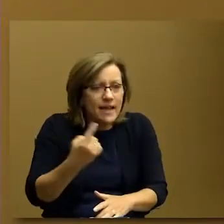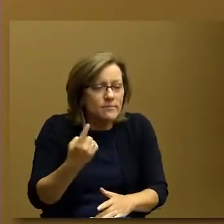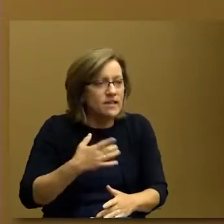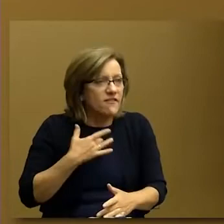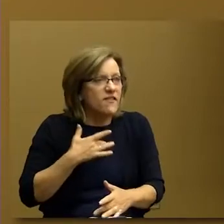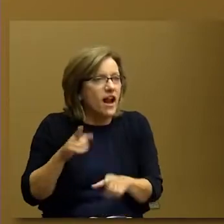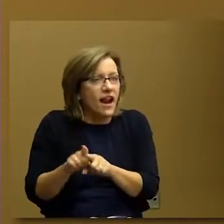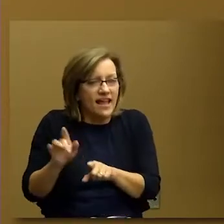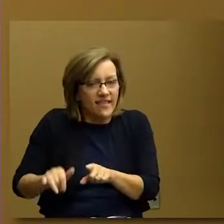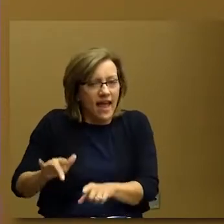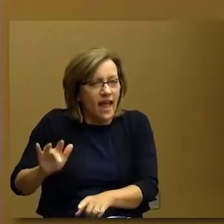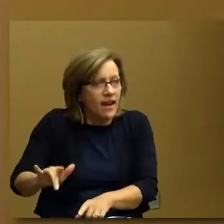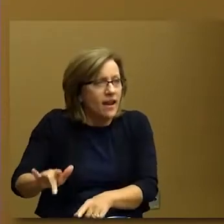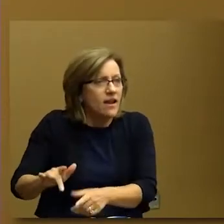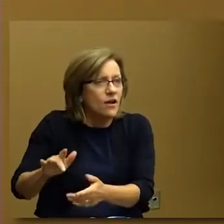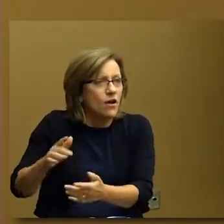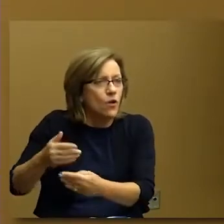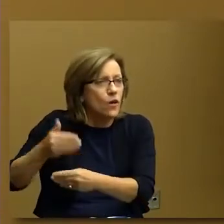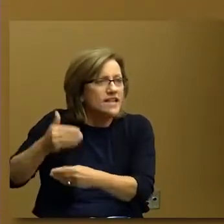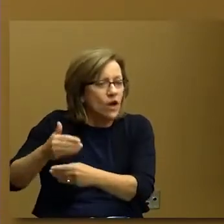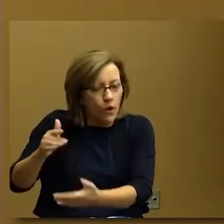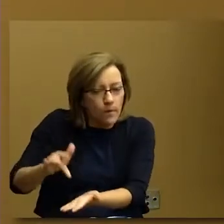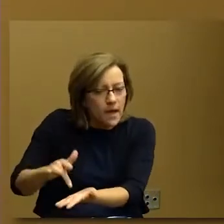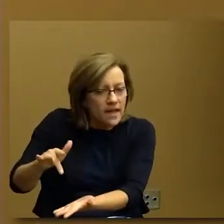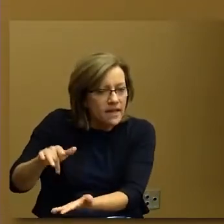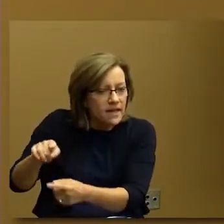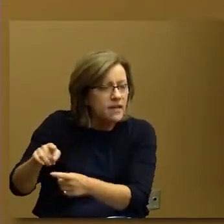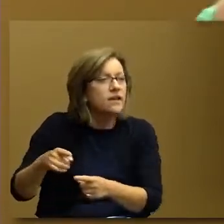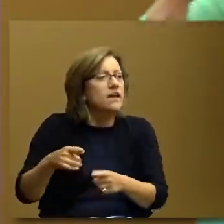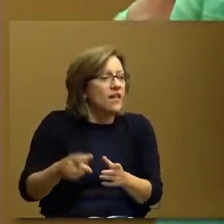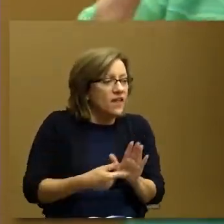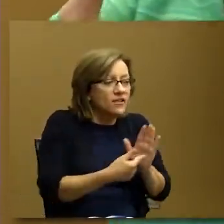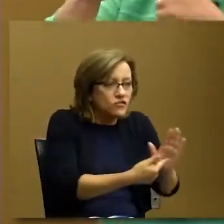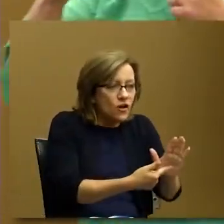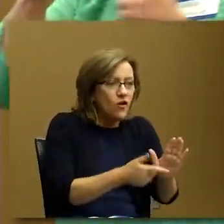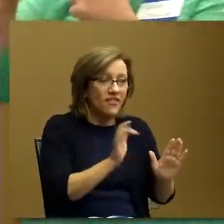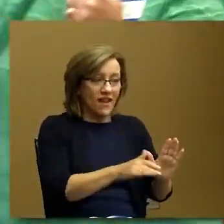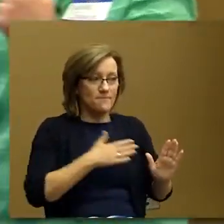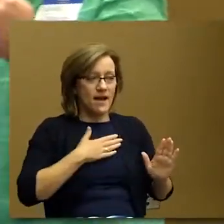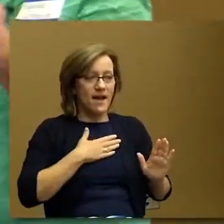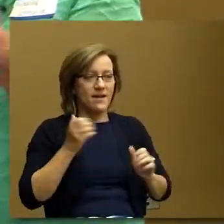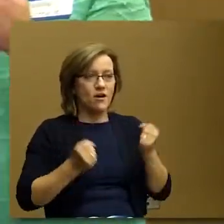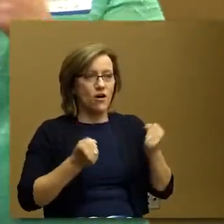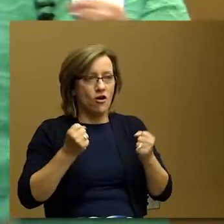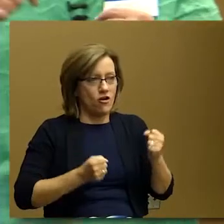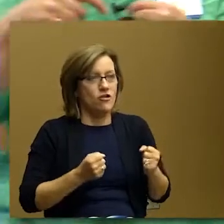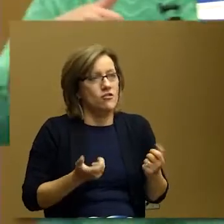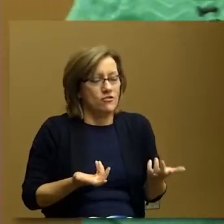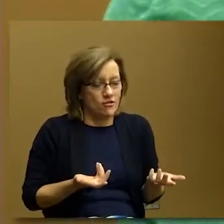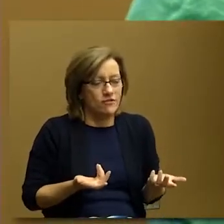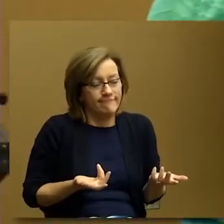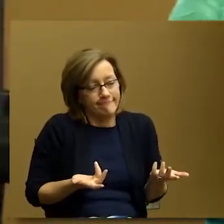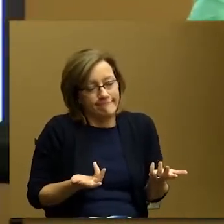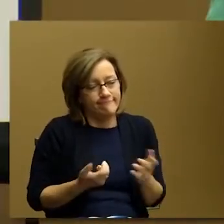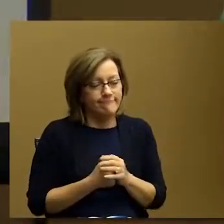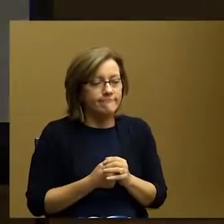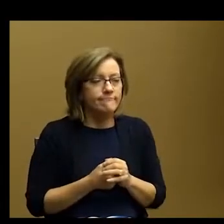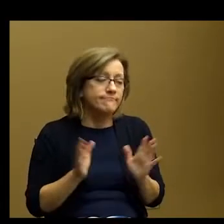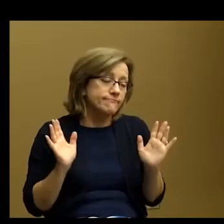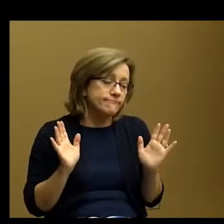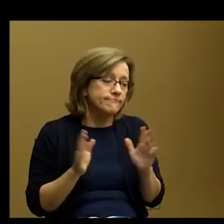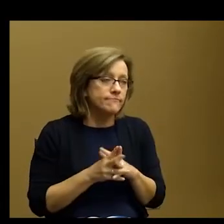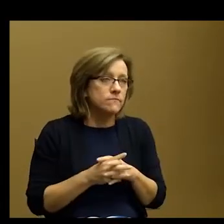felt like that, so that we could make that discrimination, you know, change that.